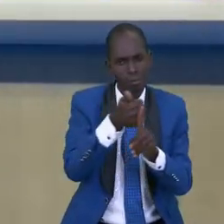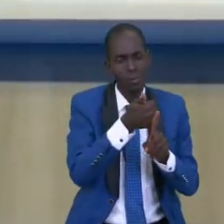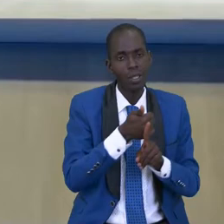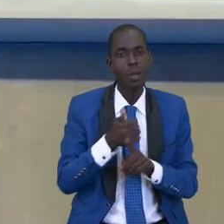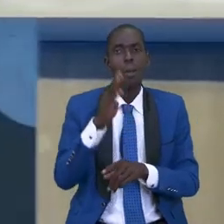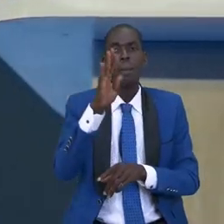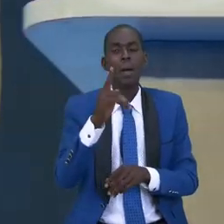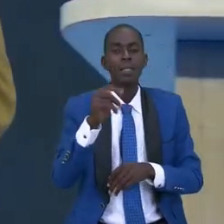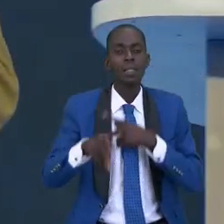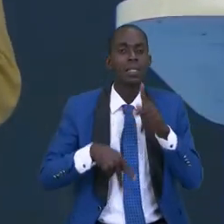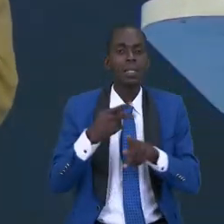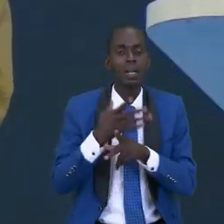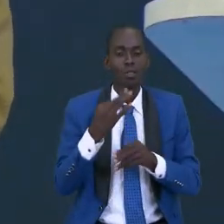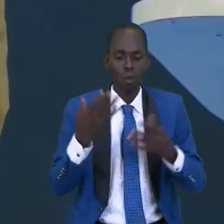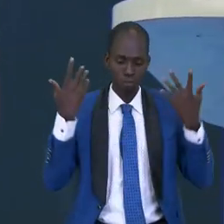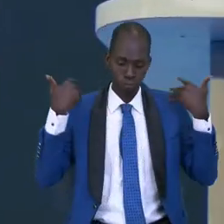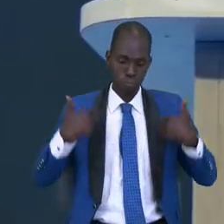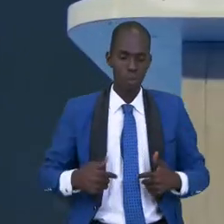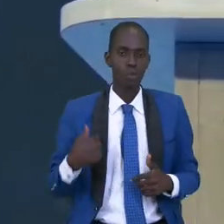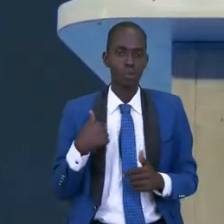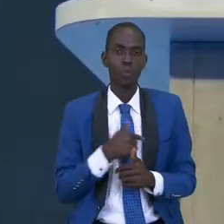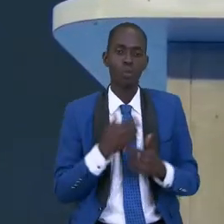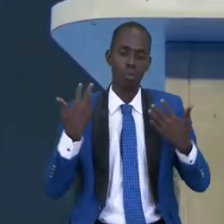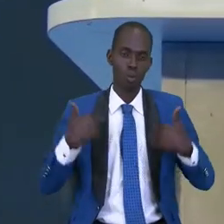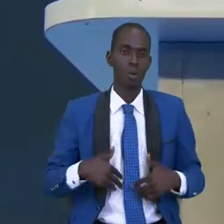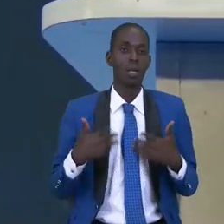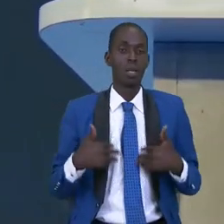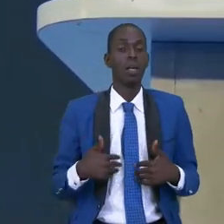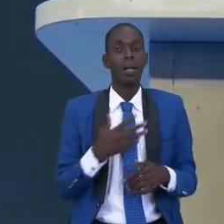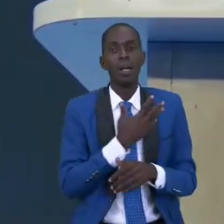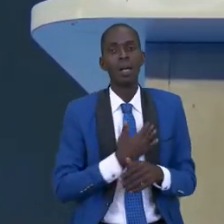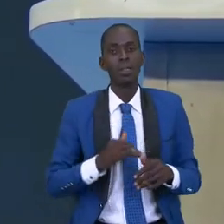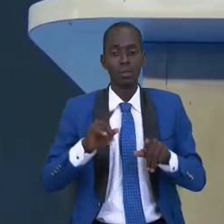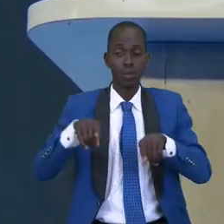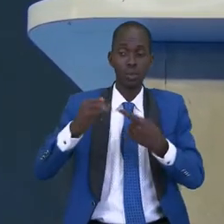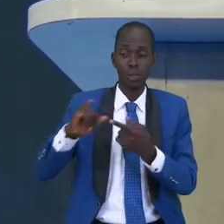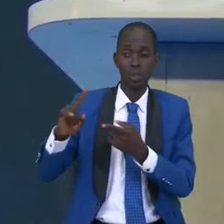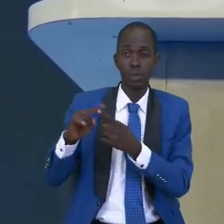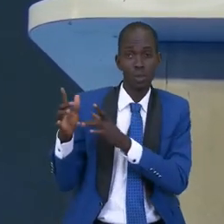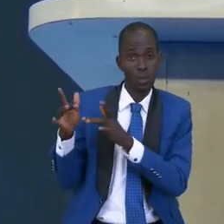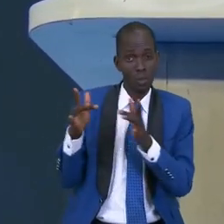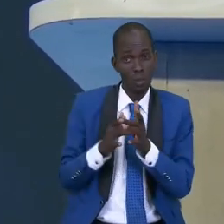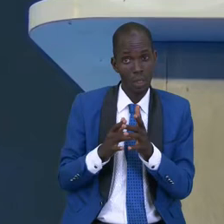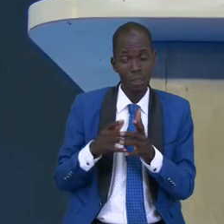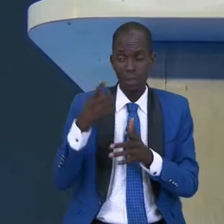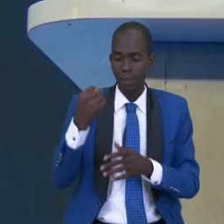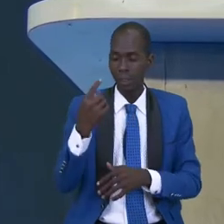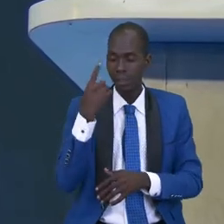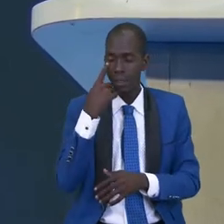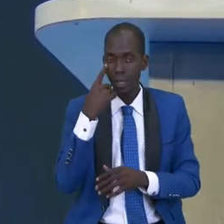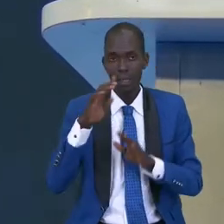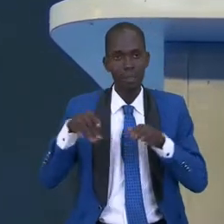of dress we wear. And I'm going to Jesus, the sight giver,